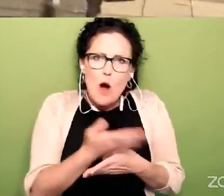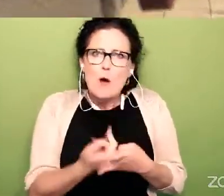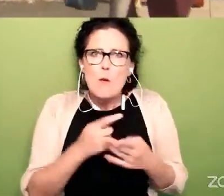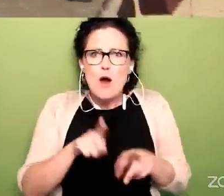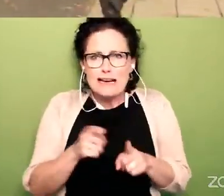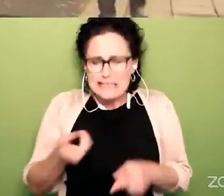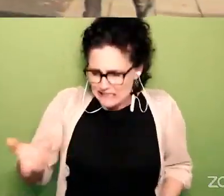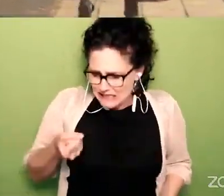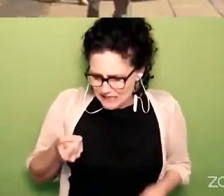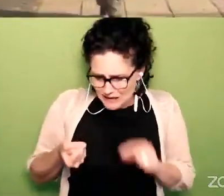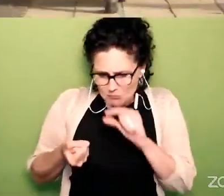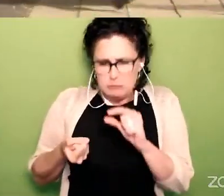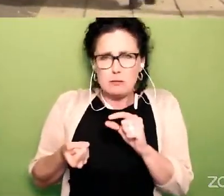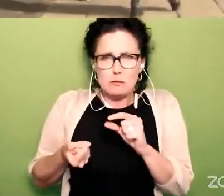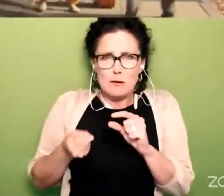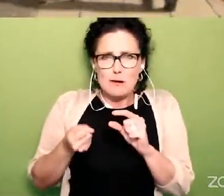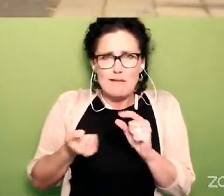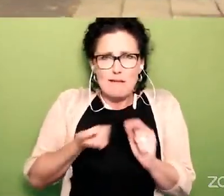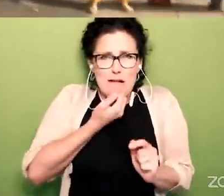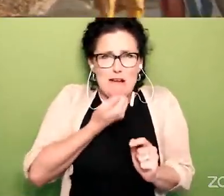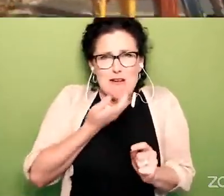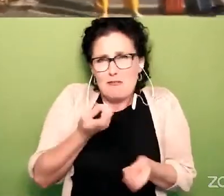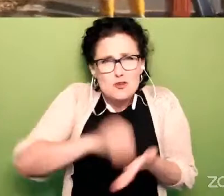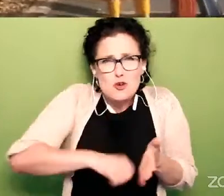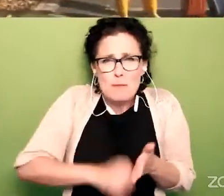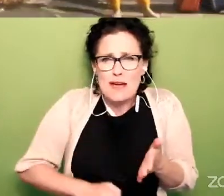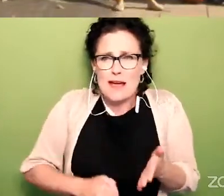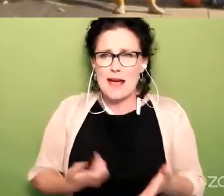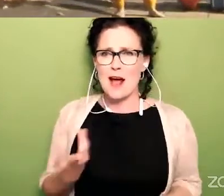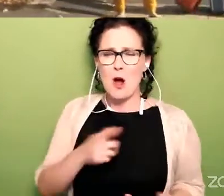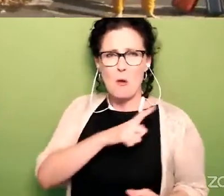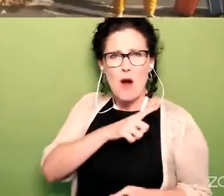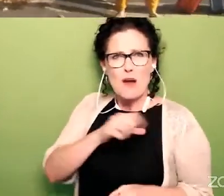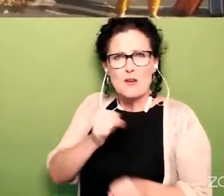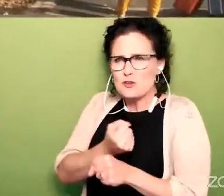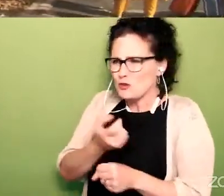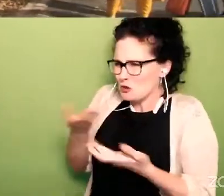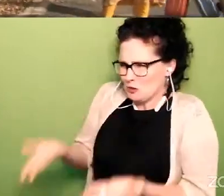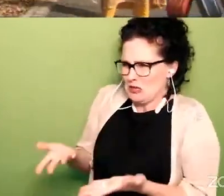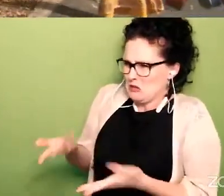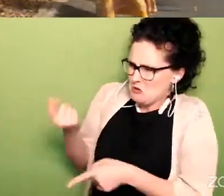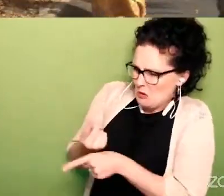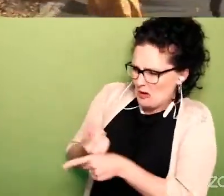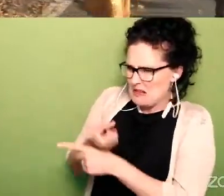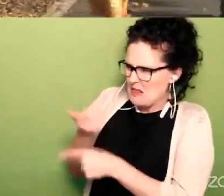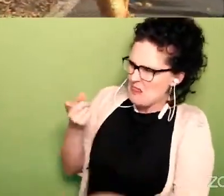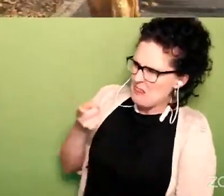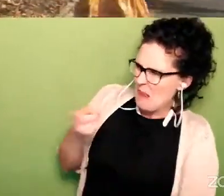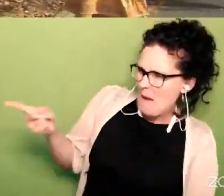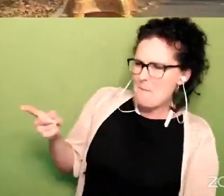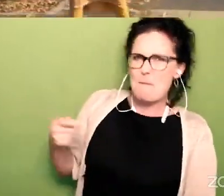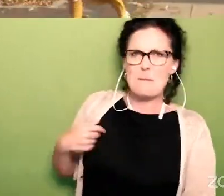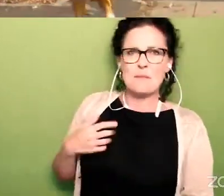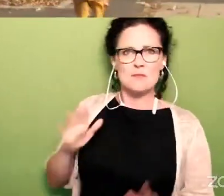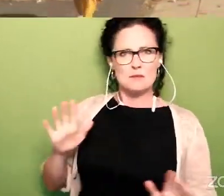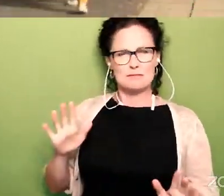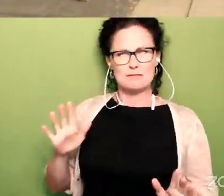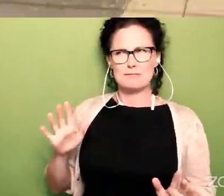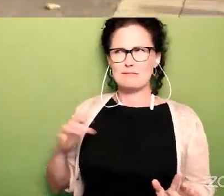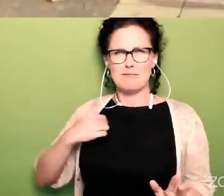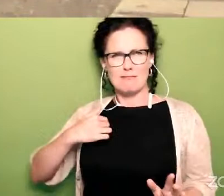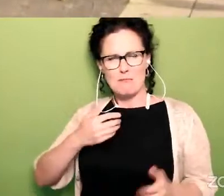not welcome in Coventry. I have made a terrible, terrible mistake. I am sorry that you are feeling this